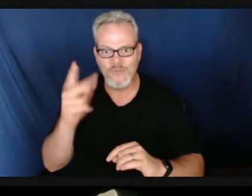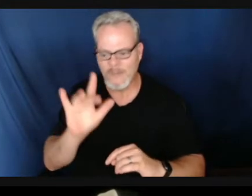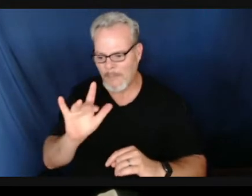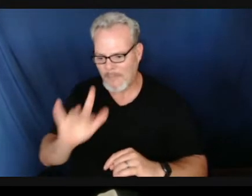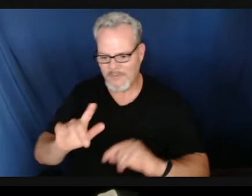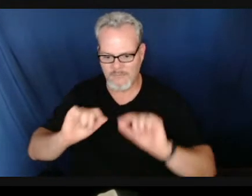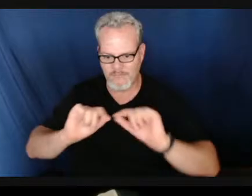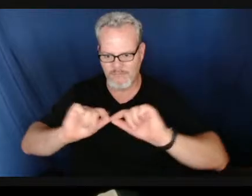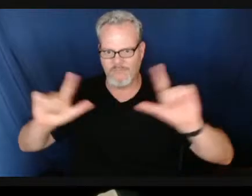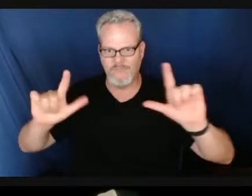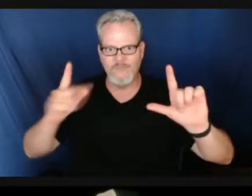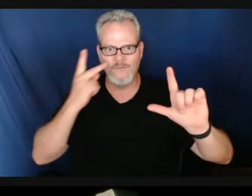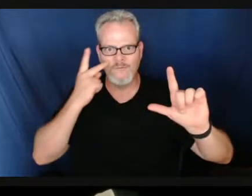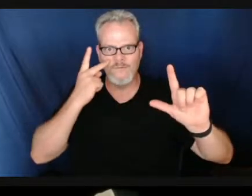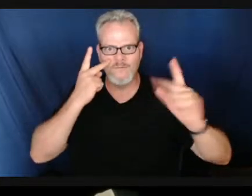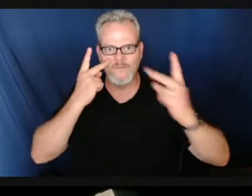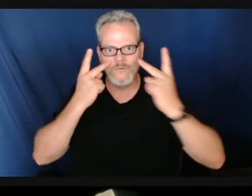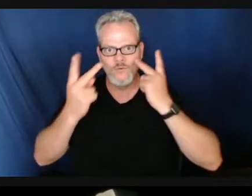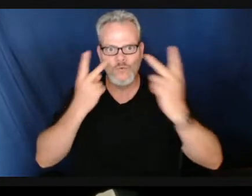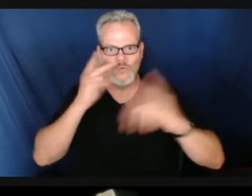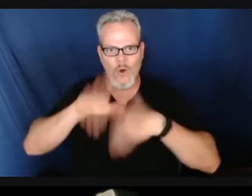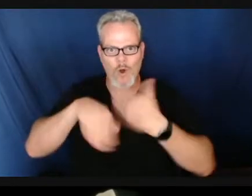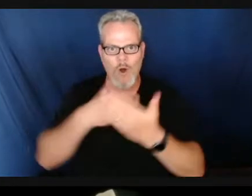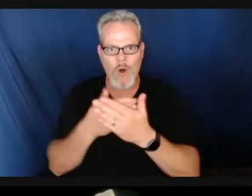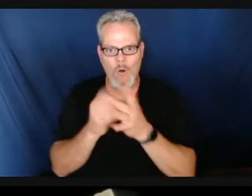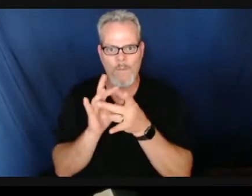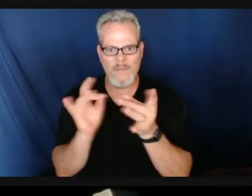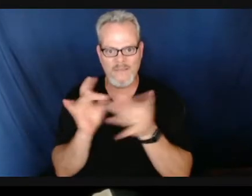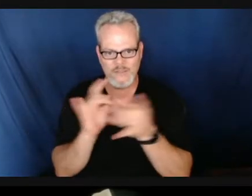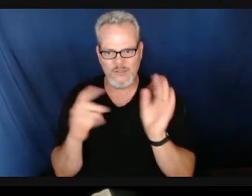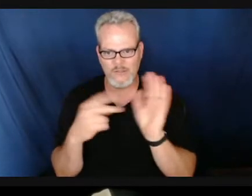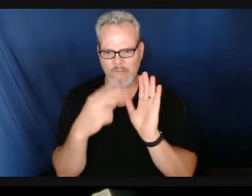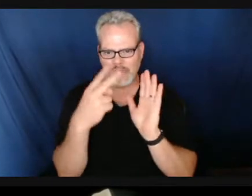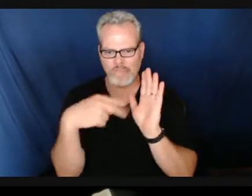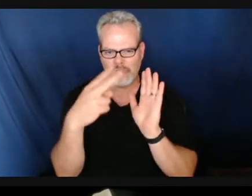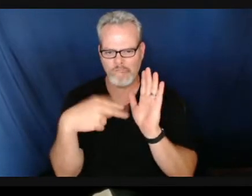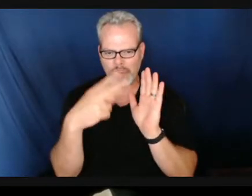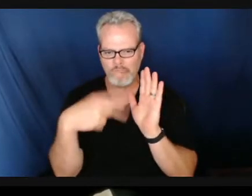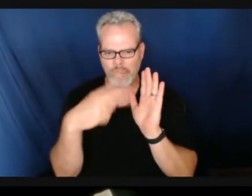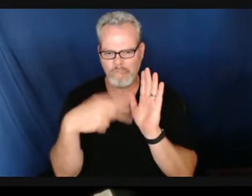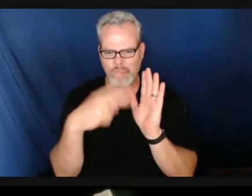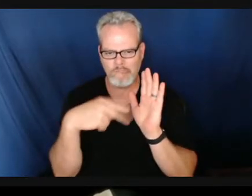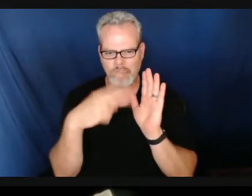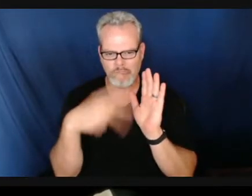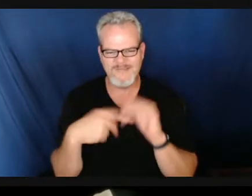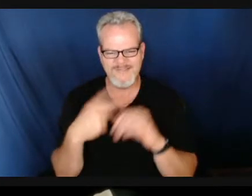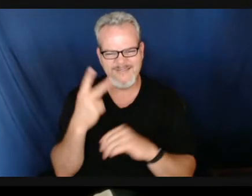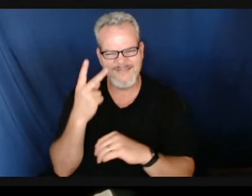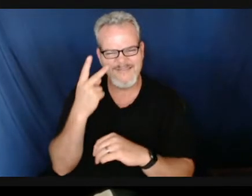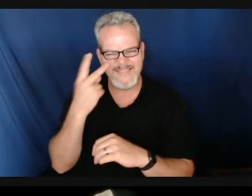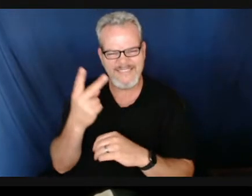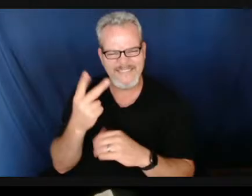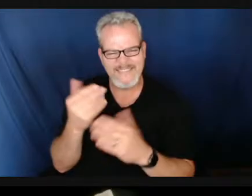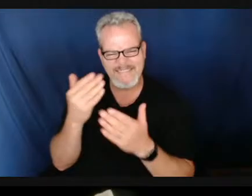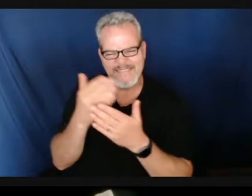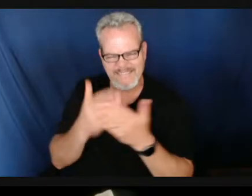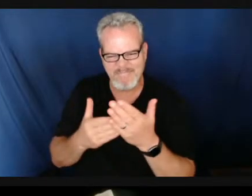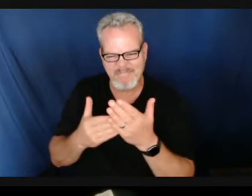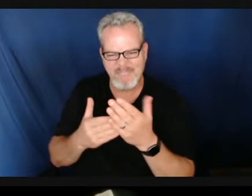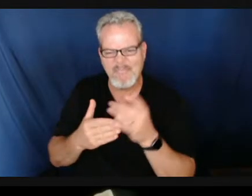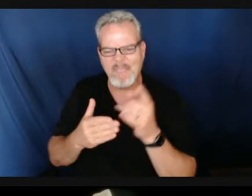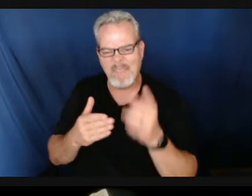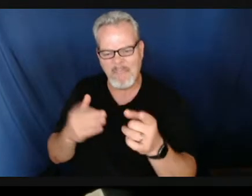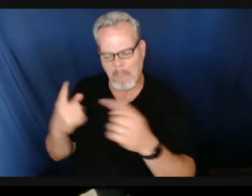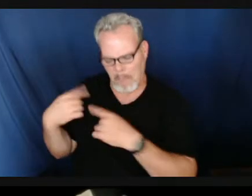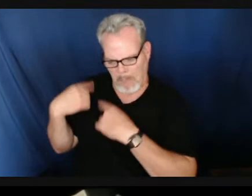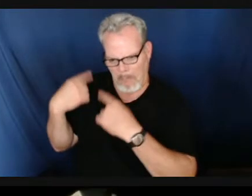messages and it'll show you close to all the messages. You see here, this one's going through April 30th. If